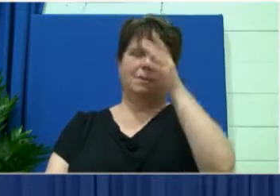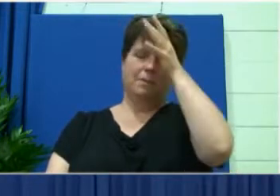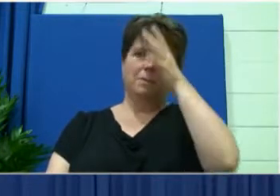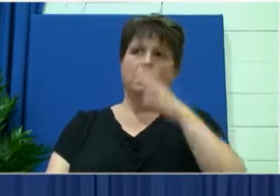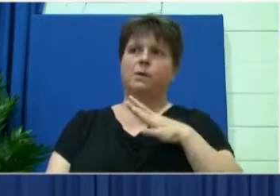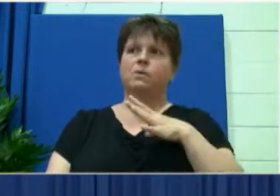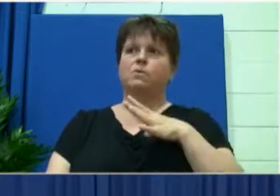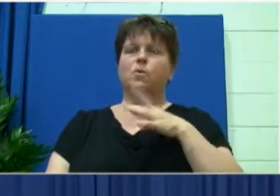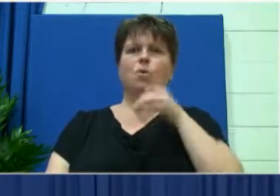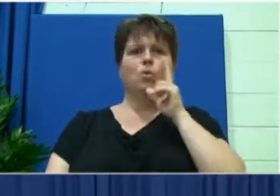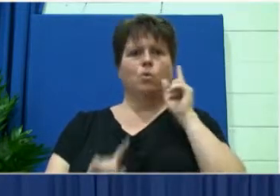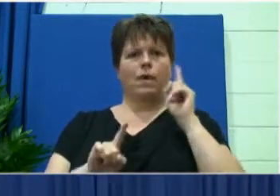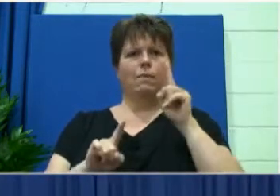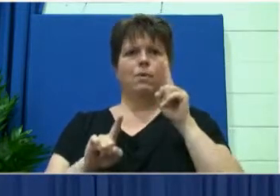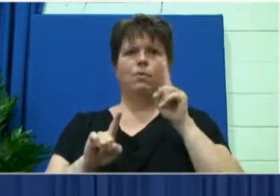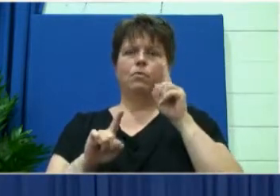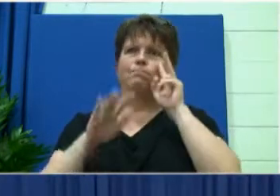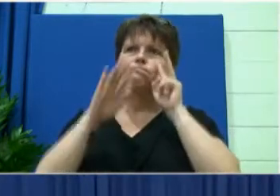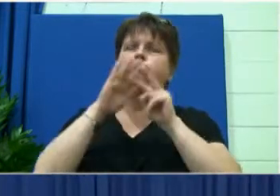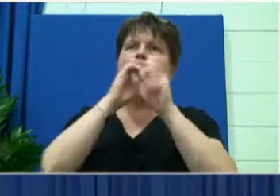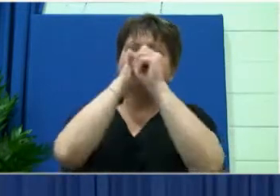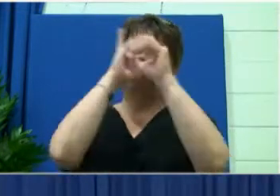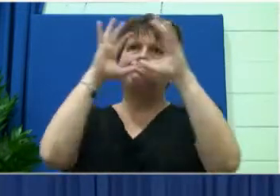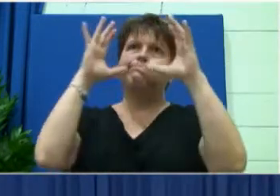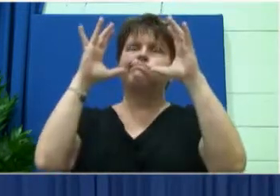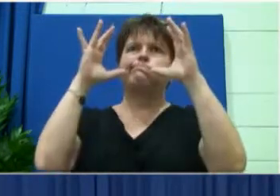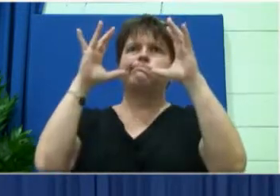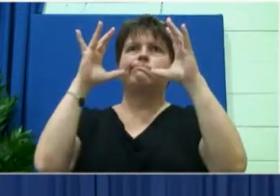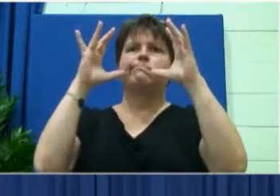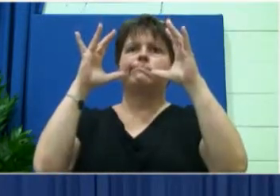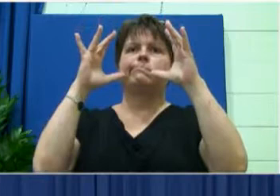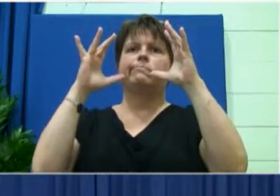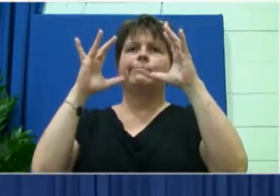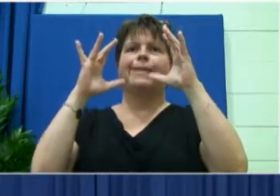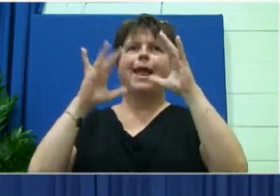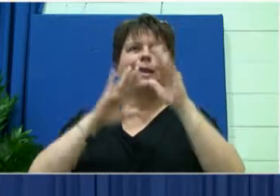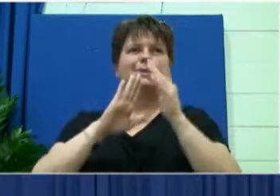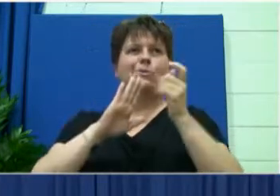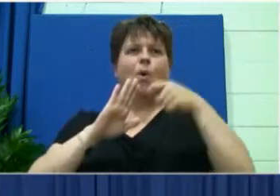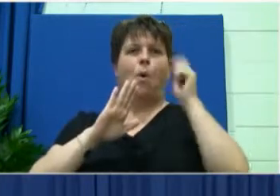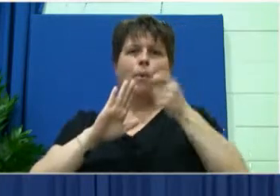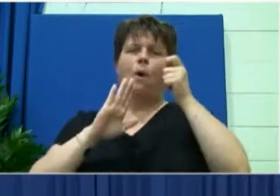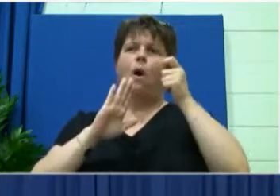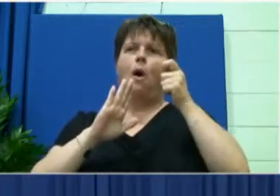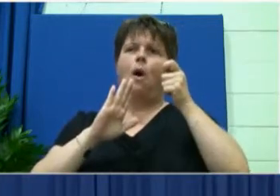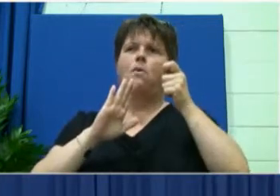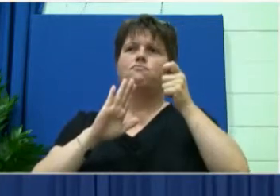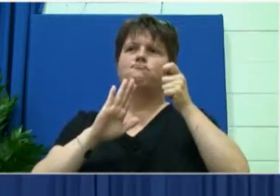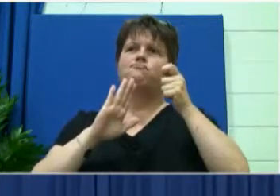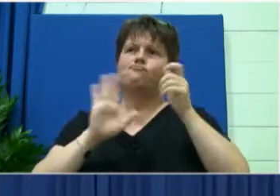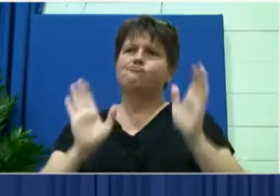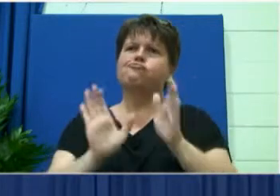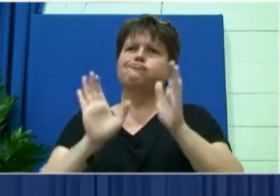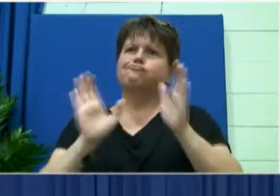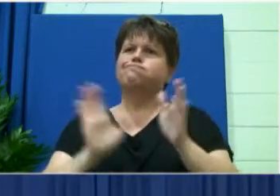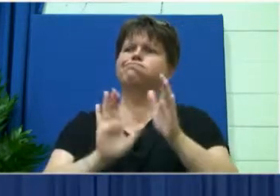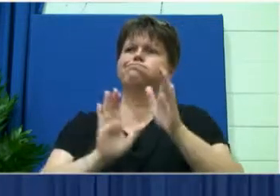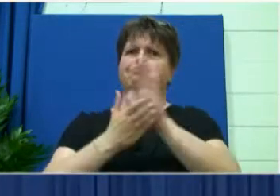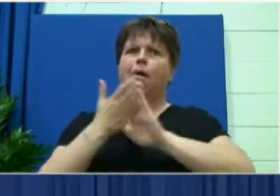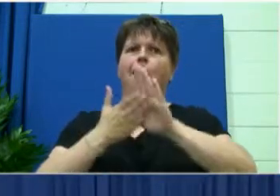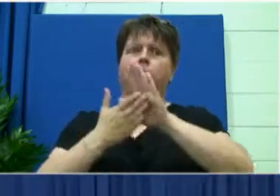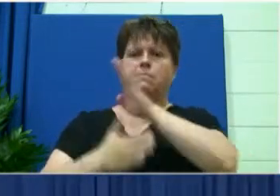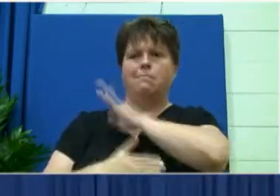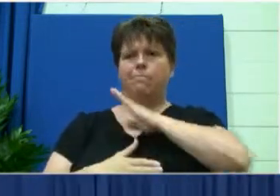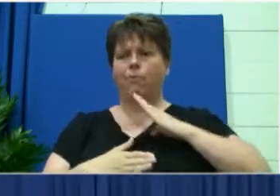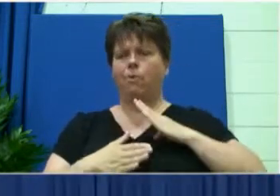man who came here with a vision and took out his whip and drove this college and this board of